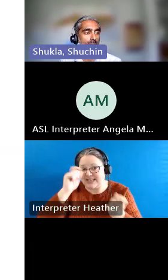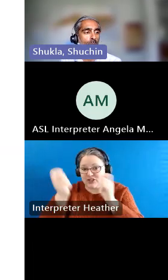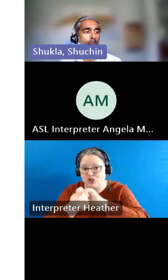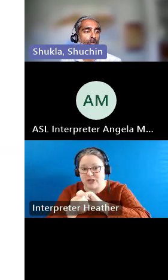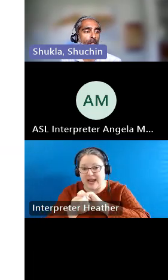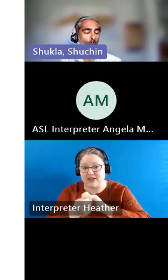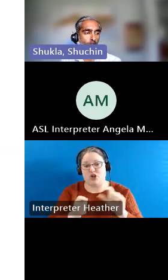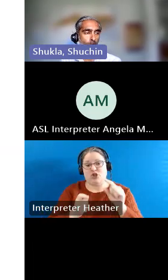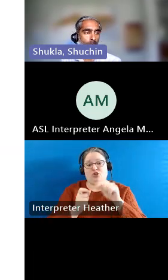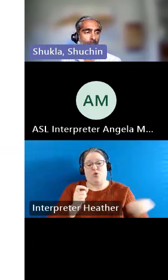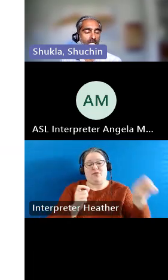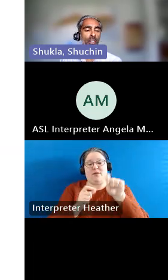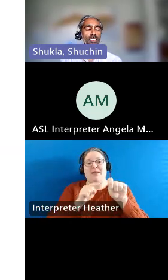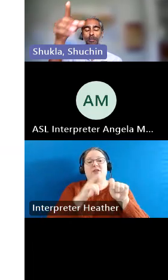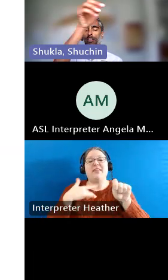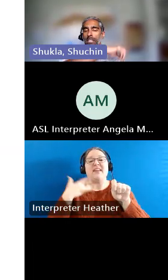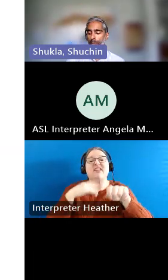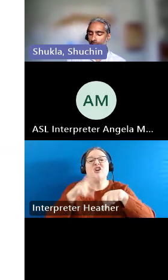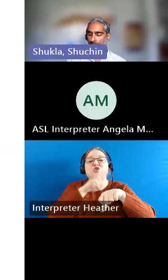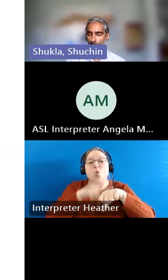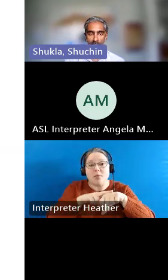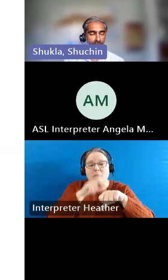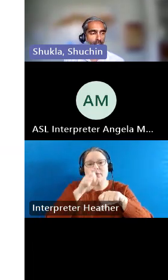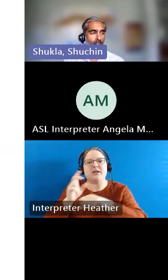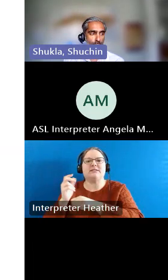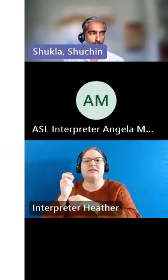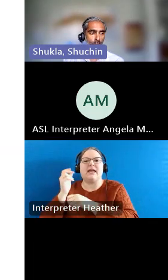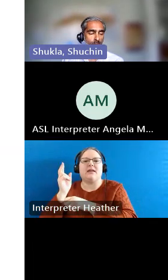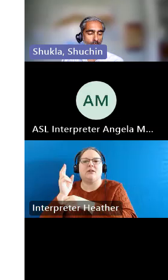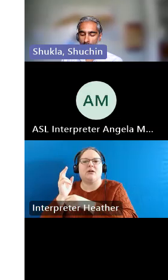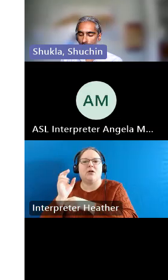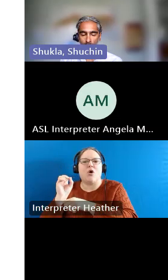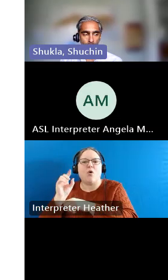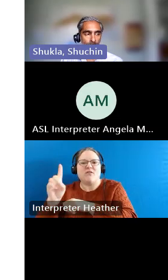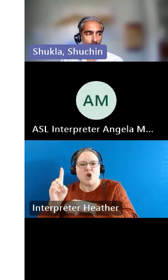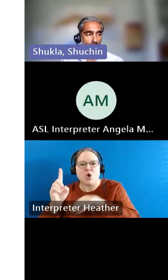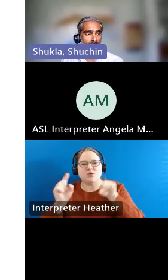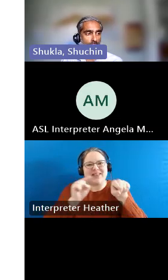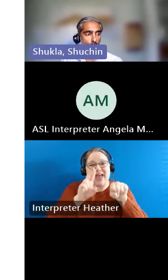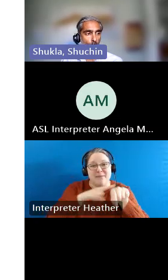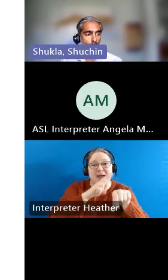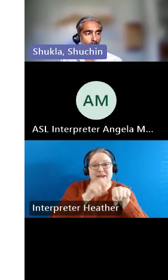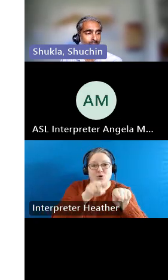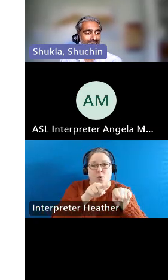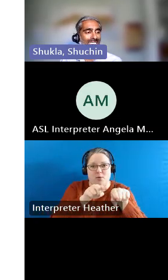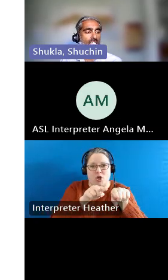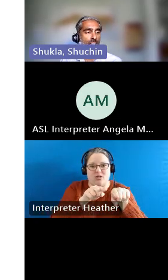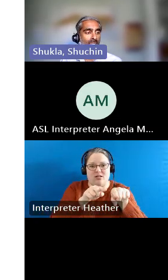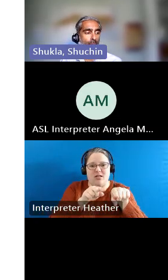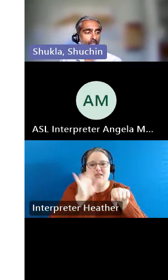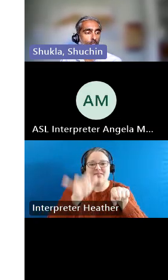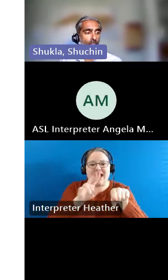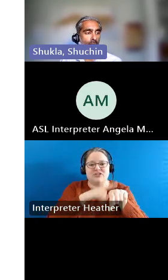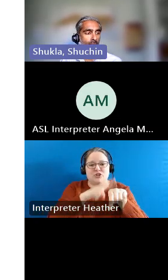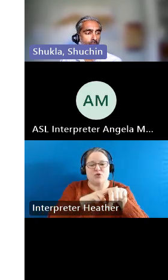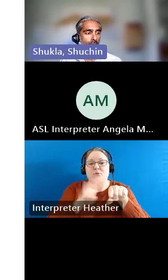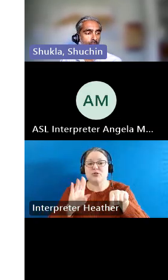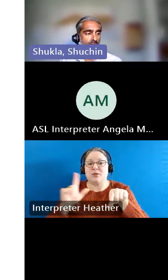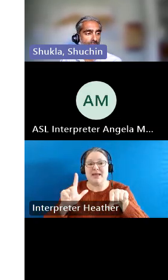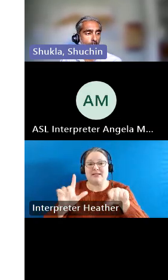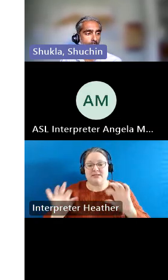area is where they might feel normal. It's very similar to that previous graph I showed. So this is their normal. This is down